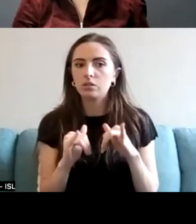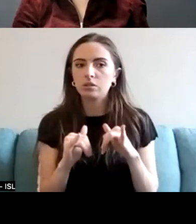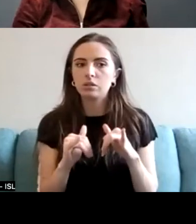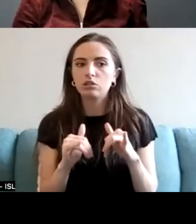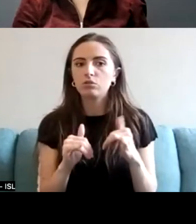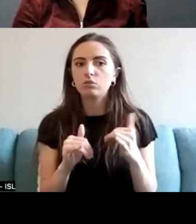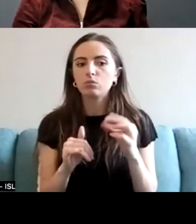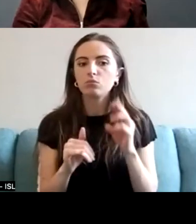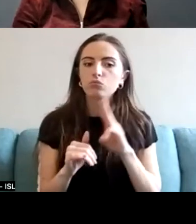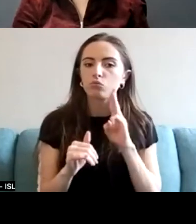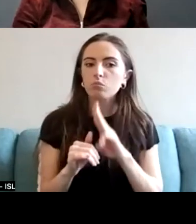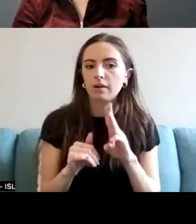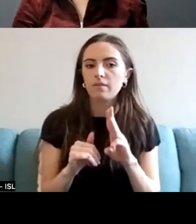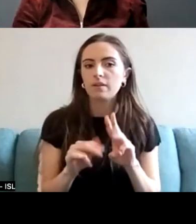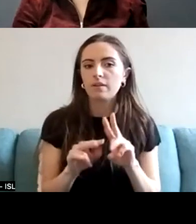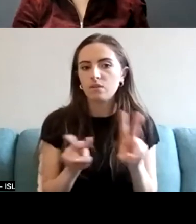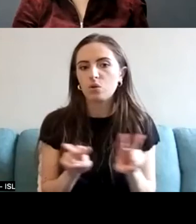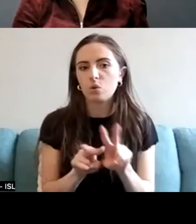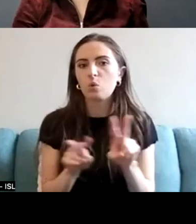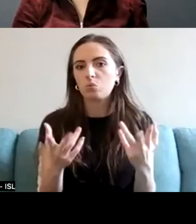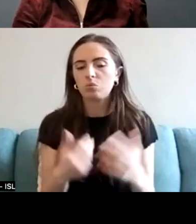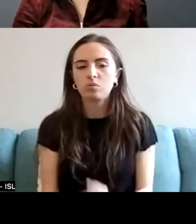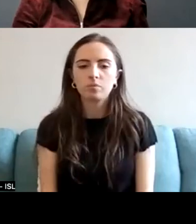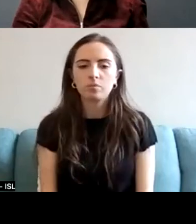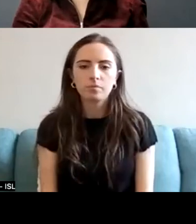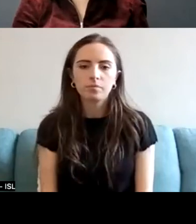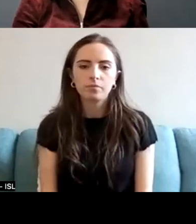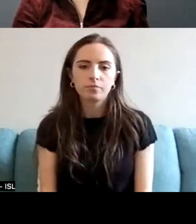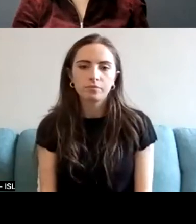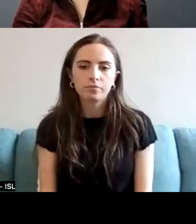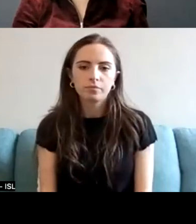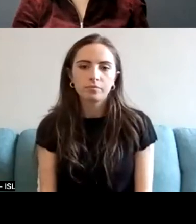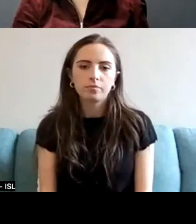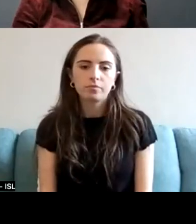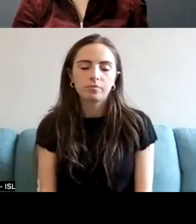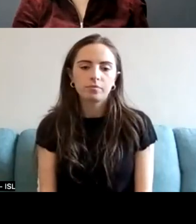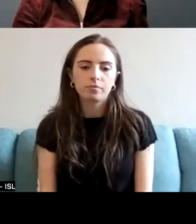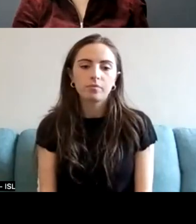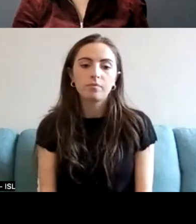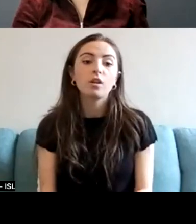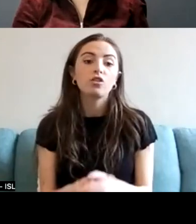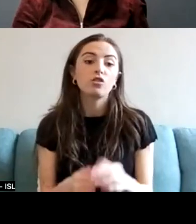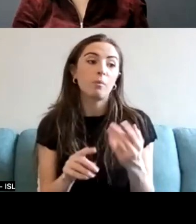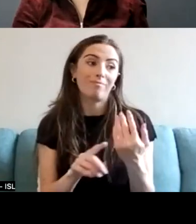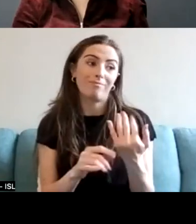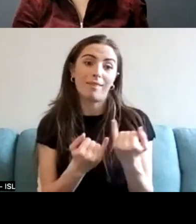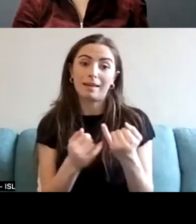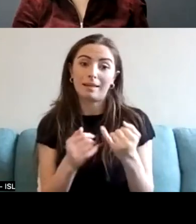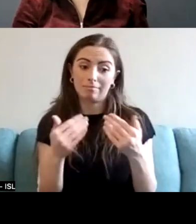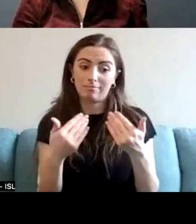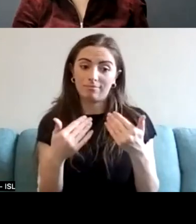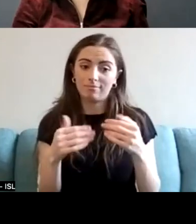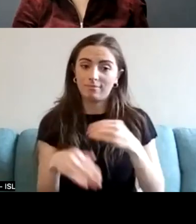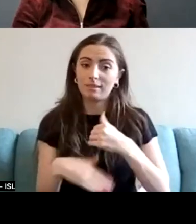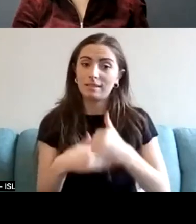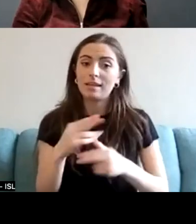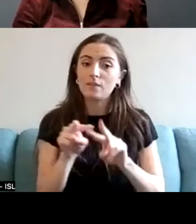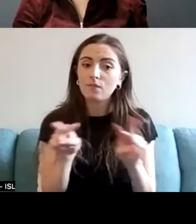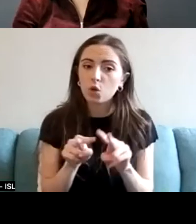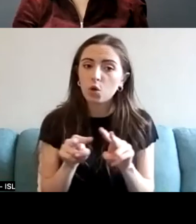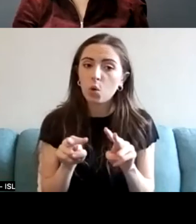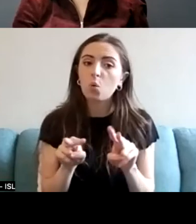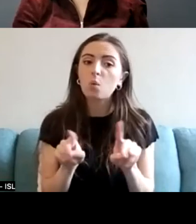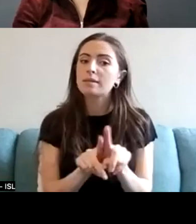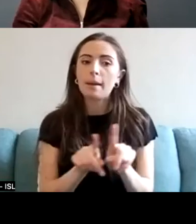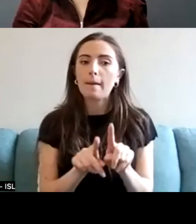earlier on as an unlisted video, and it works. It's an easy way to do it, and